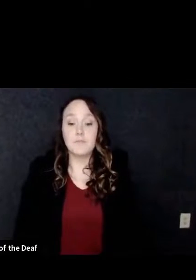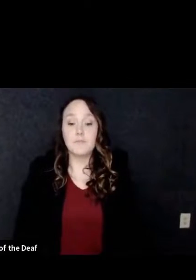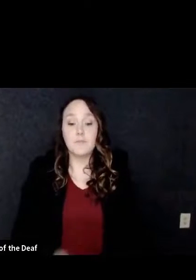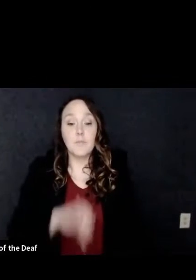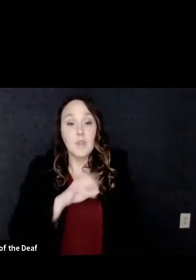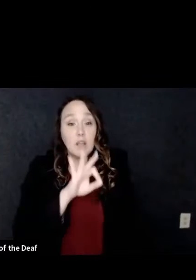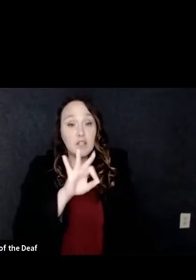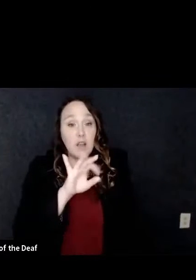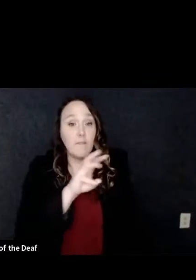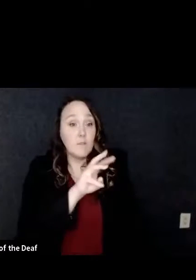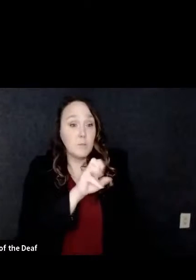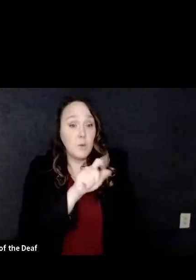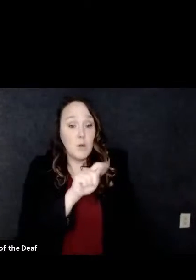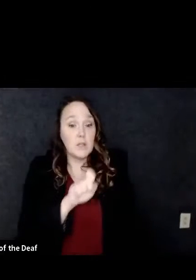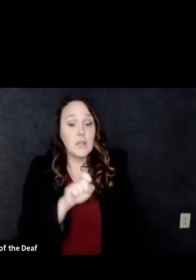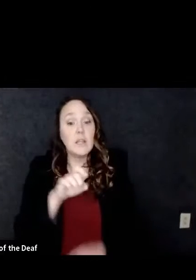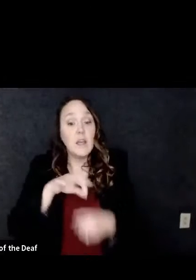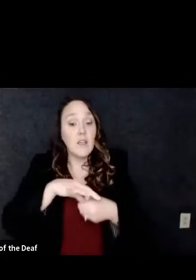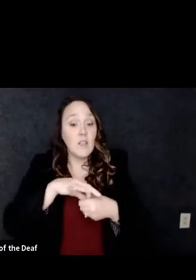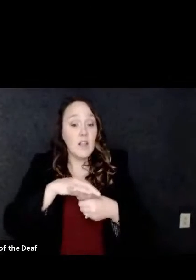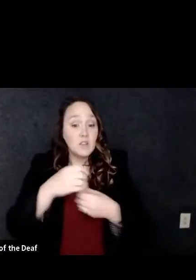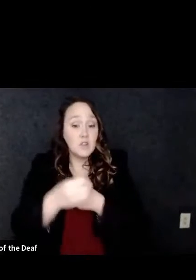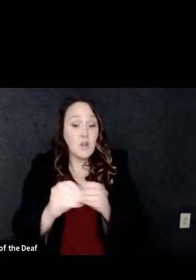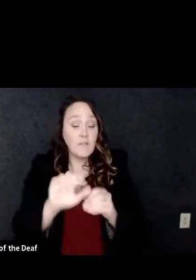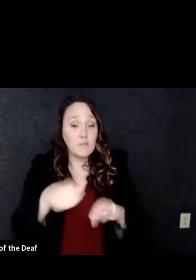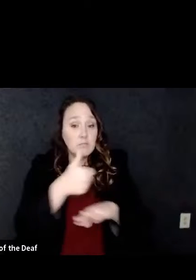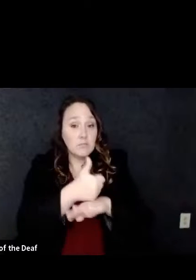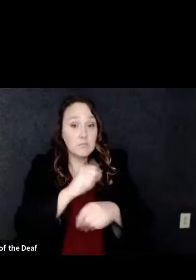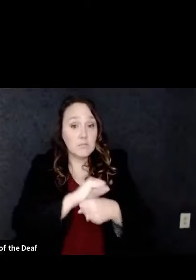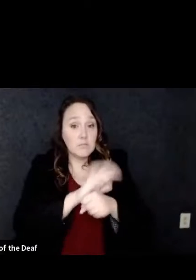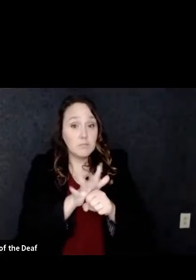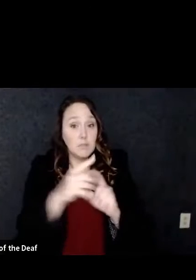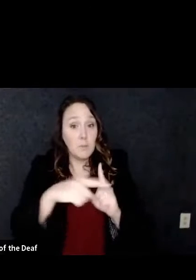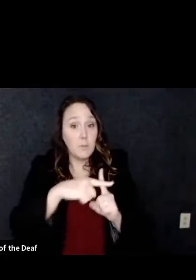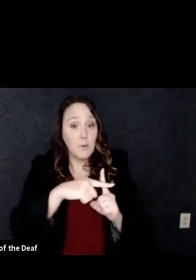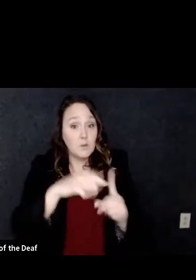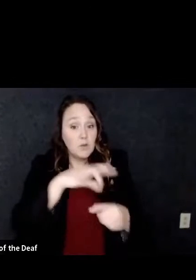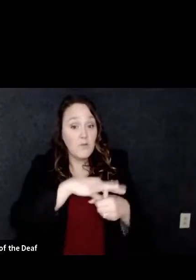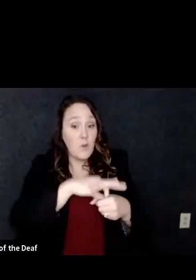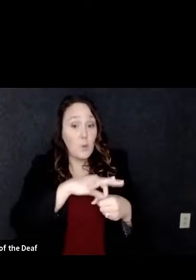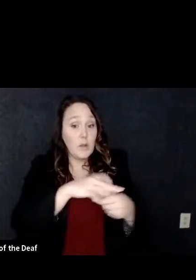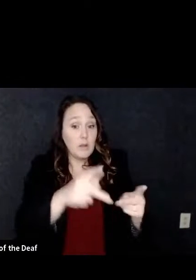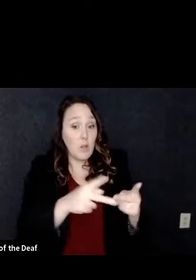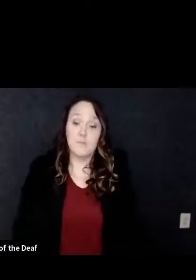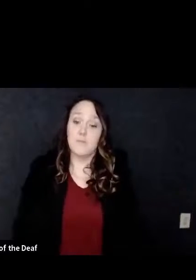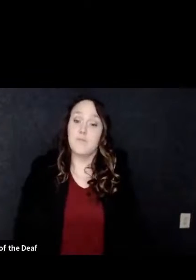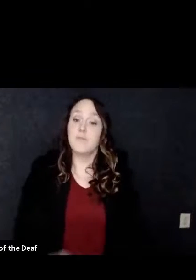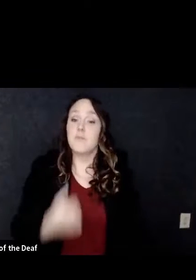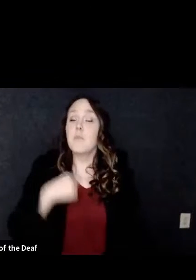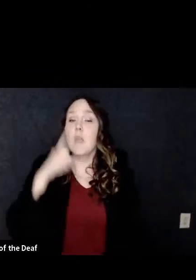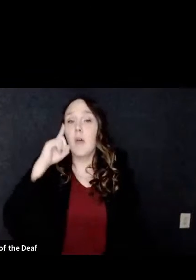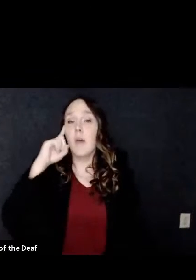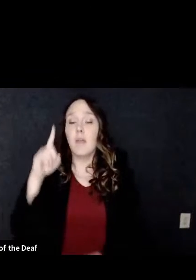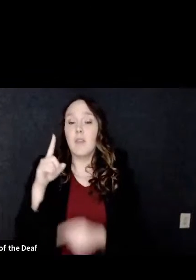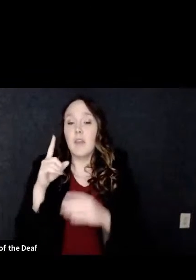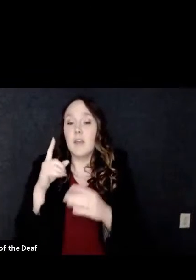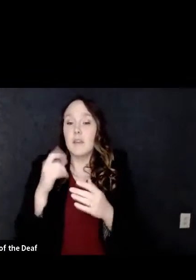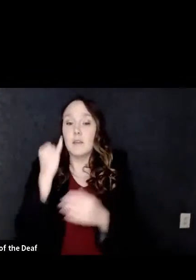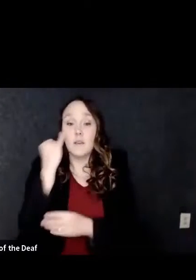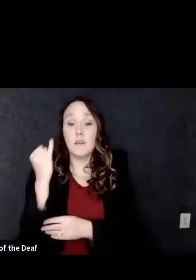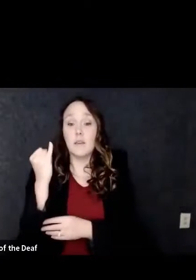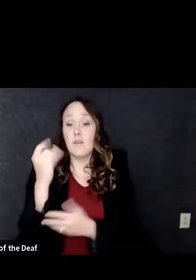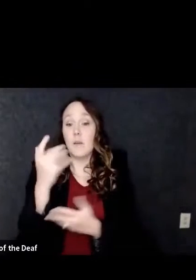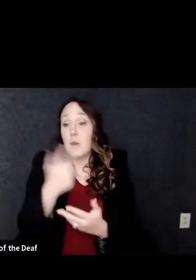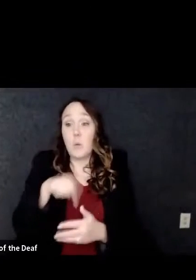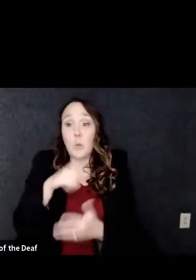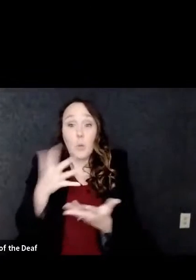Jeff with WATE, the election office is setting up a COVID positive voting location. Is that a concern? That as long as, you know, we